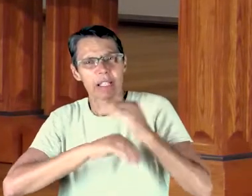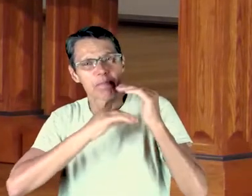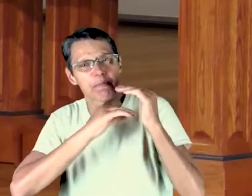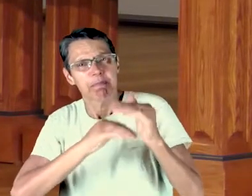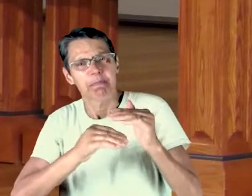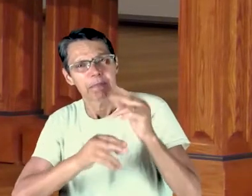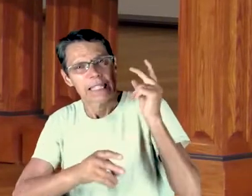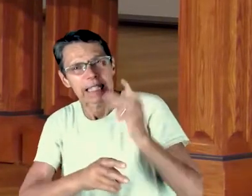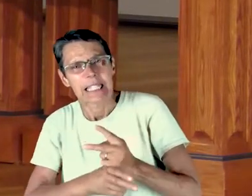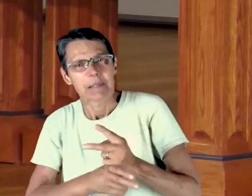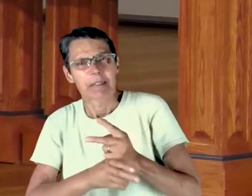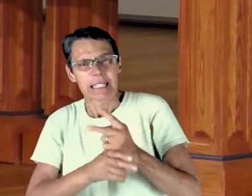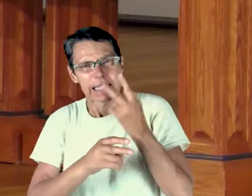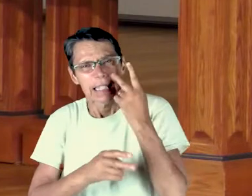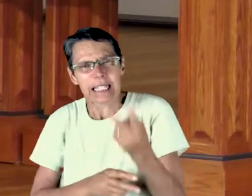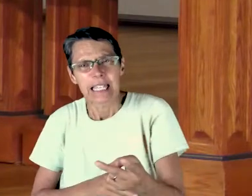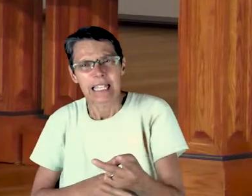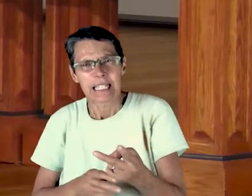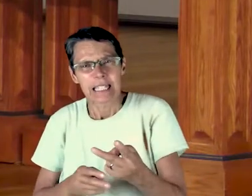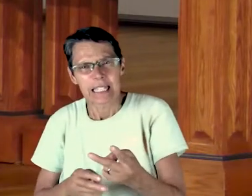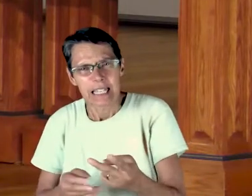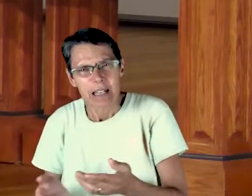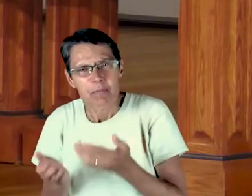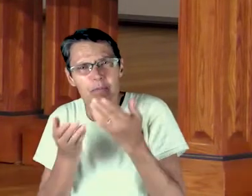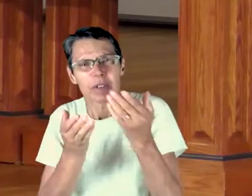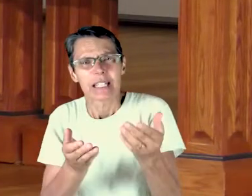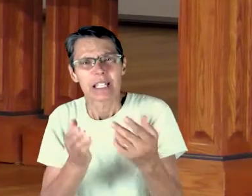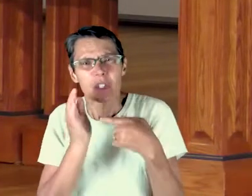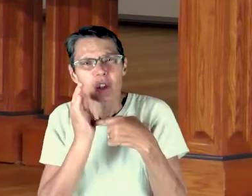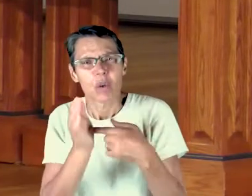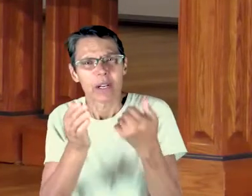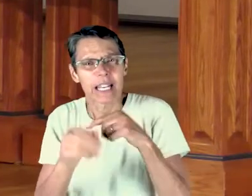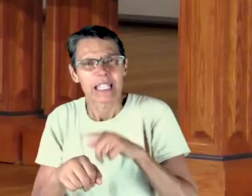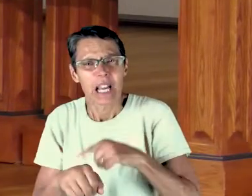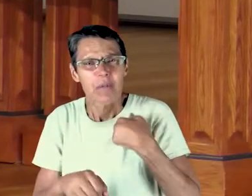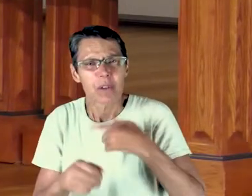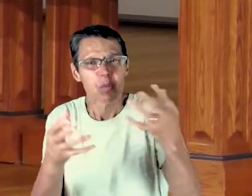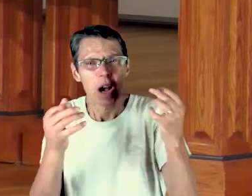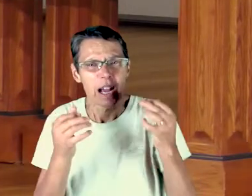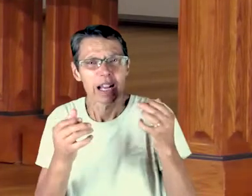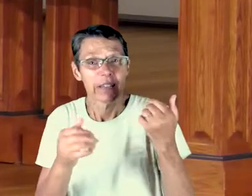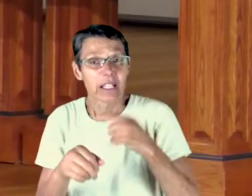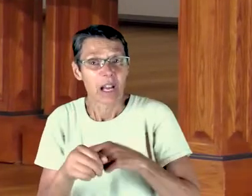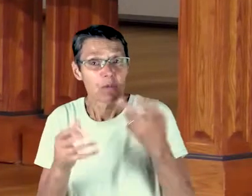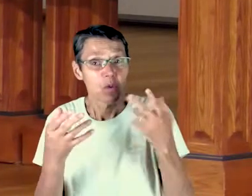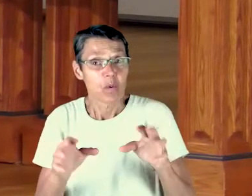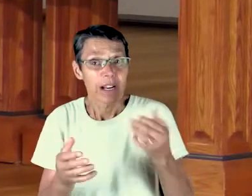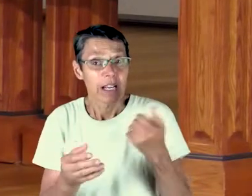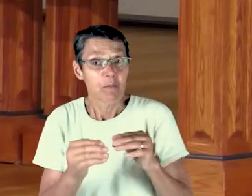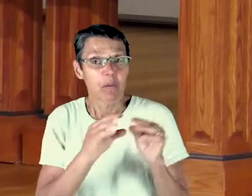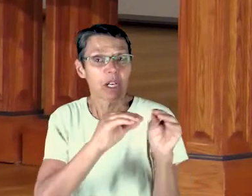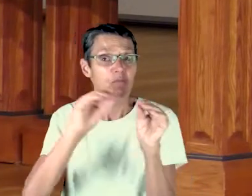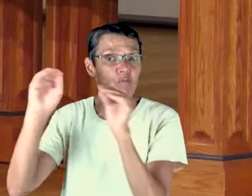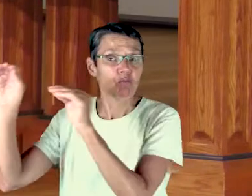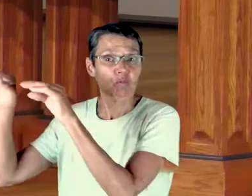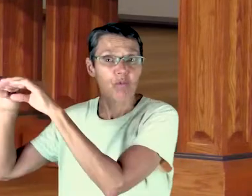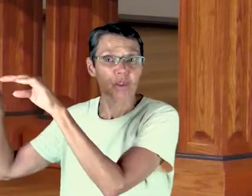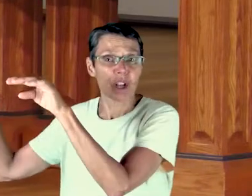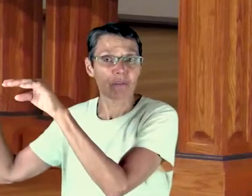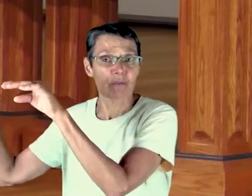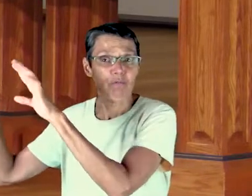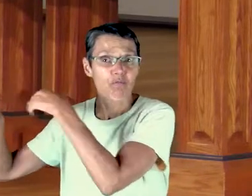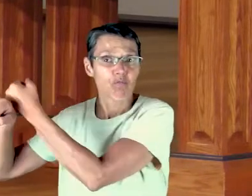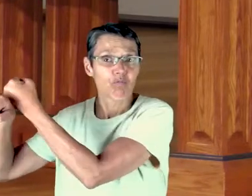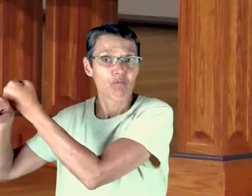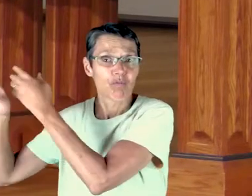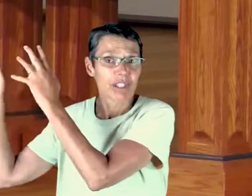and see it and bring it out anytime we want and maybe put it away anytime we want. It's sort of what they want